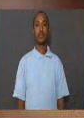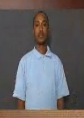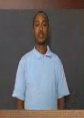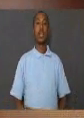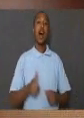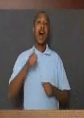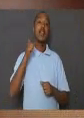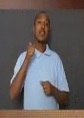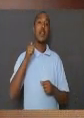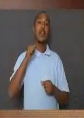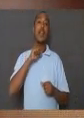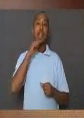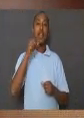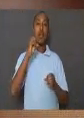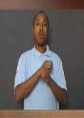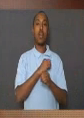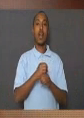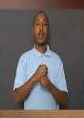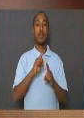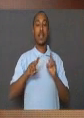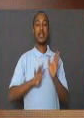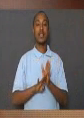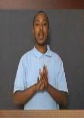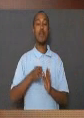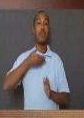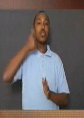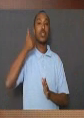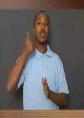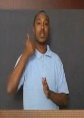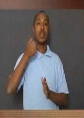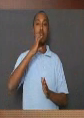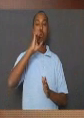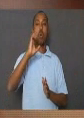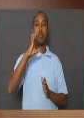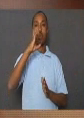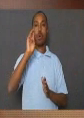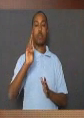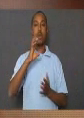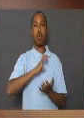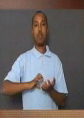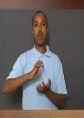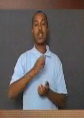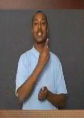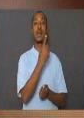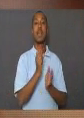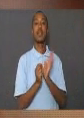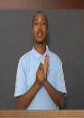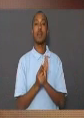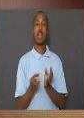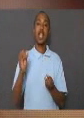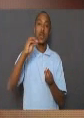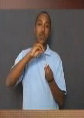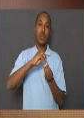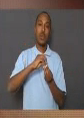Other inorganic pesticides are mostly copper compounds. Some examples